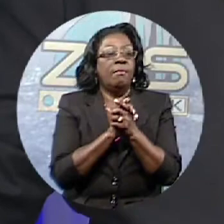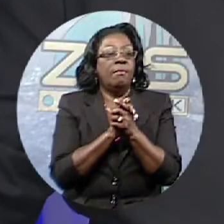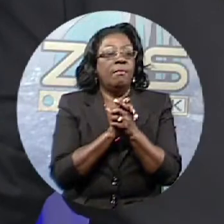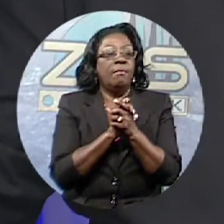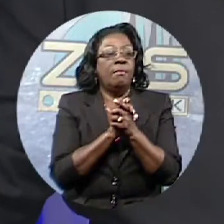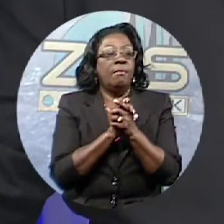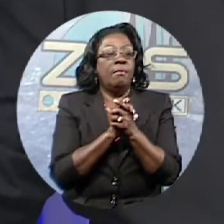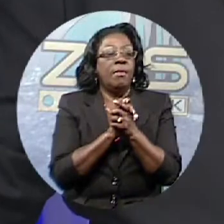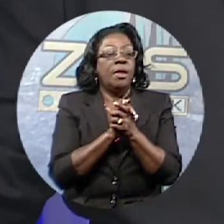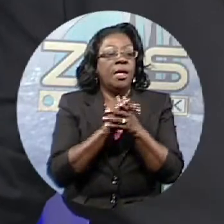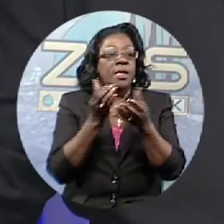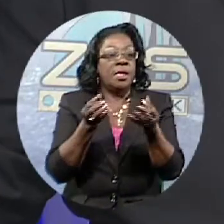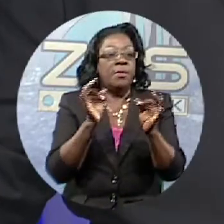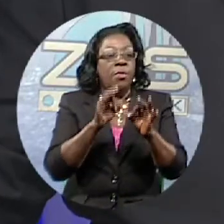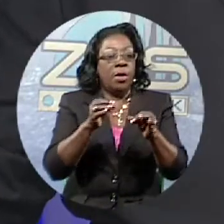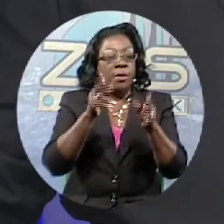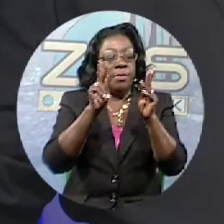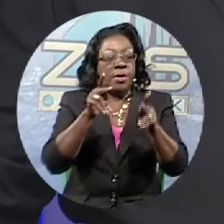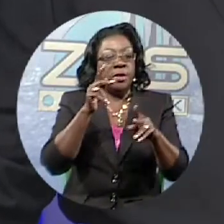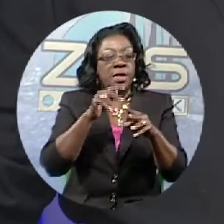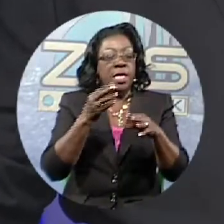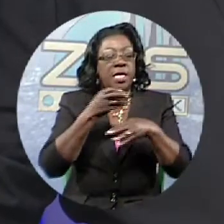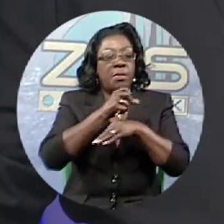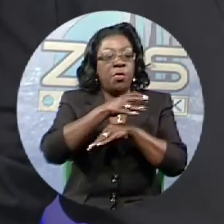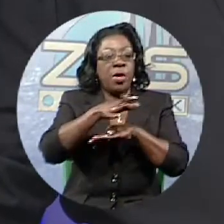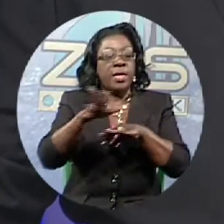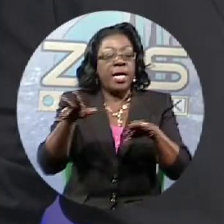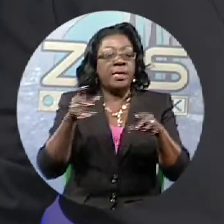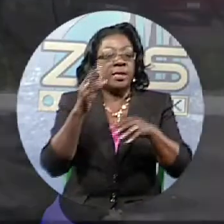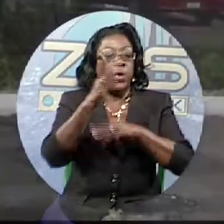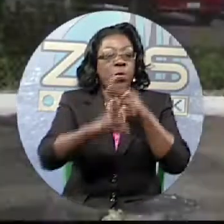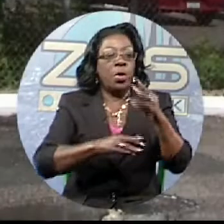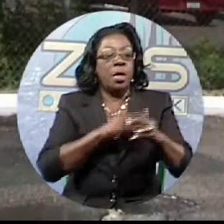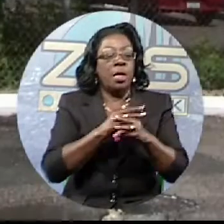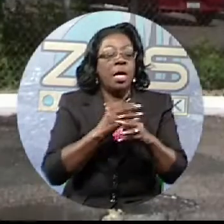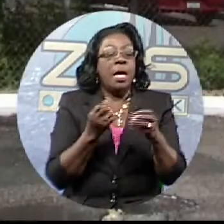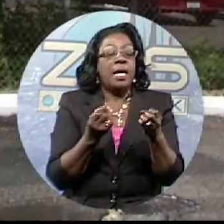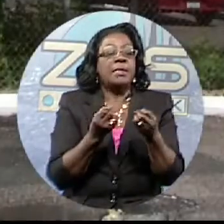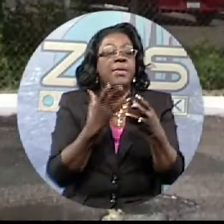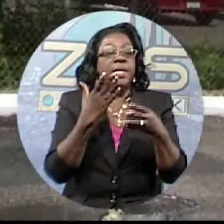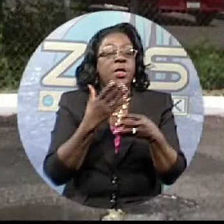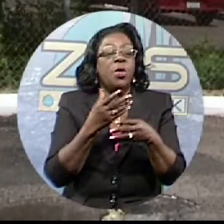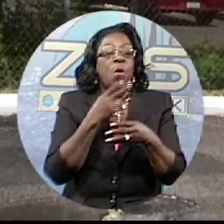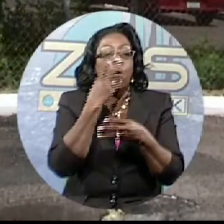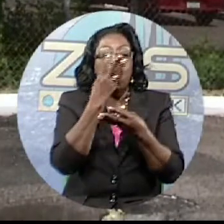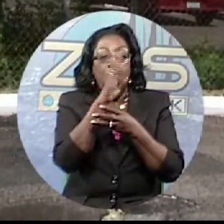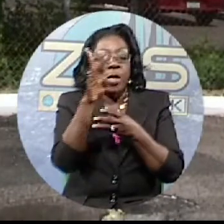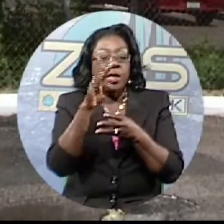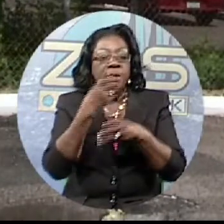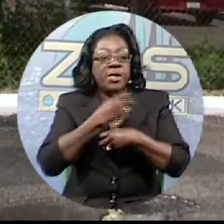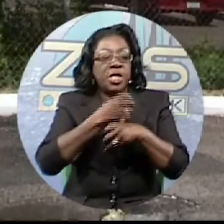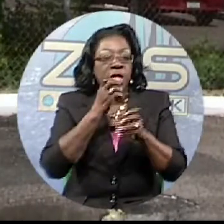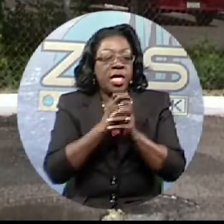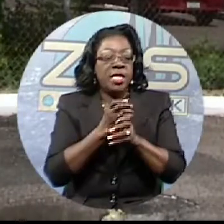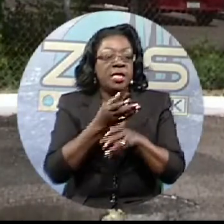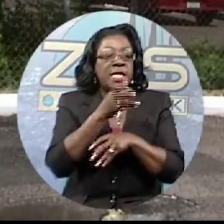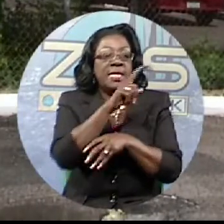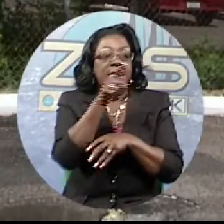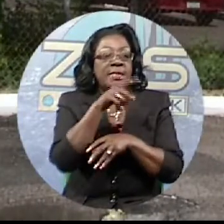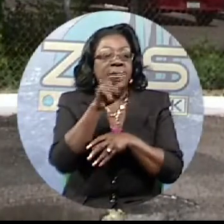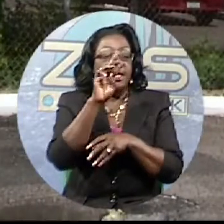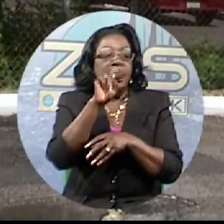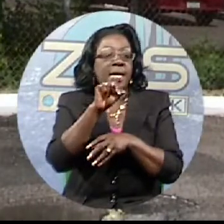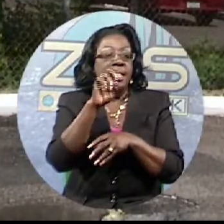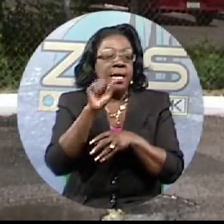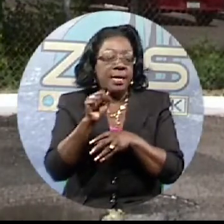He's an icon in the broadcasting world, and even to many who watched him transform the Broadcasting Corporation of the Bahamas. Today, the former general manager